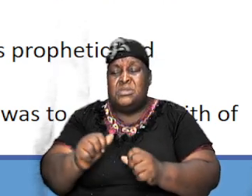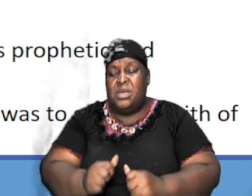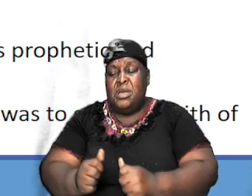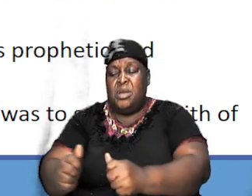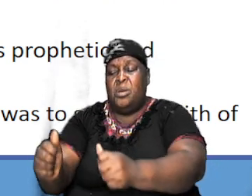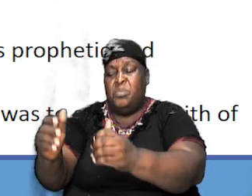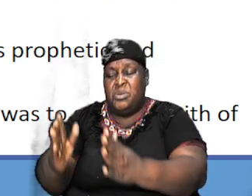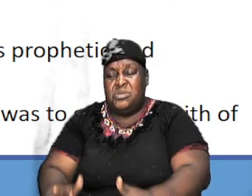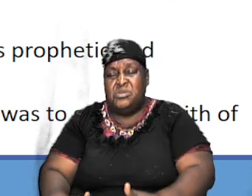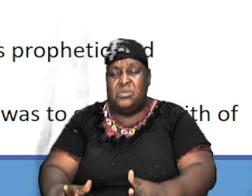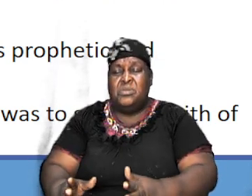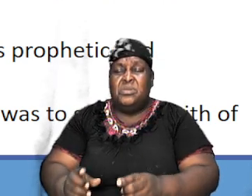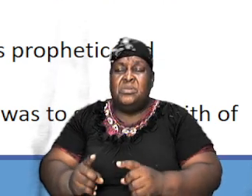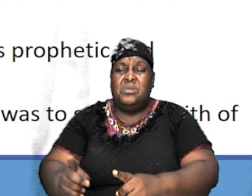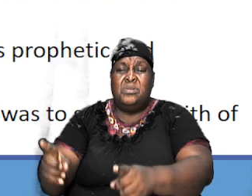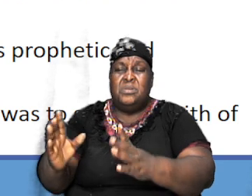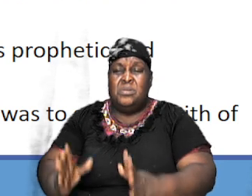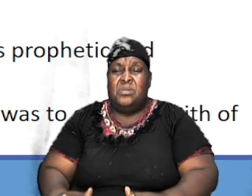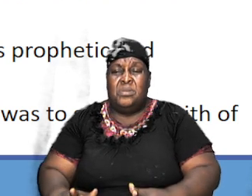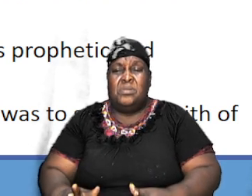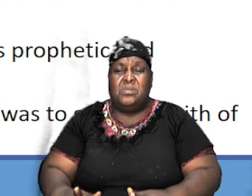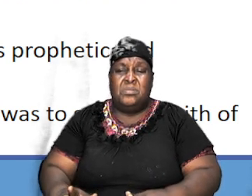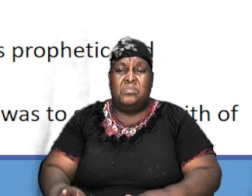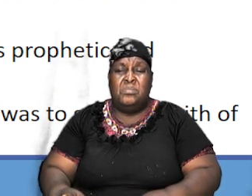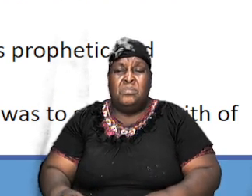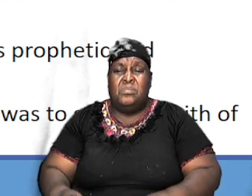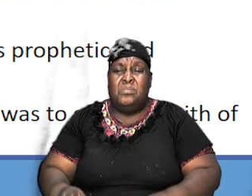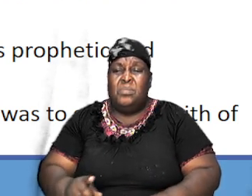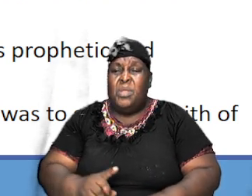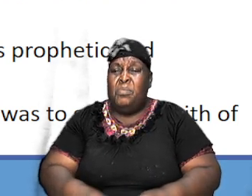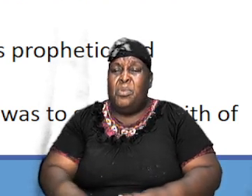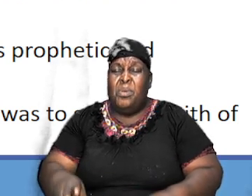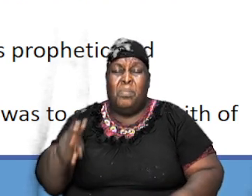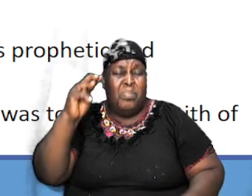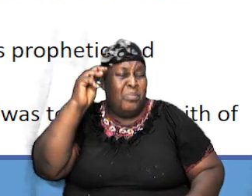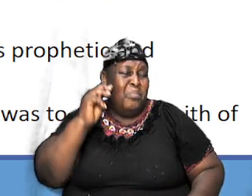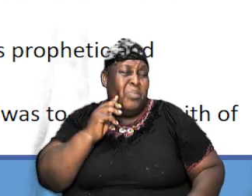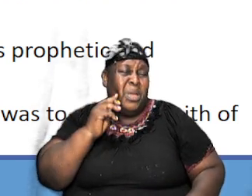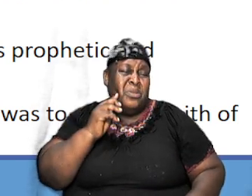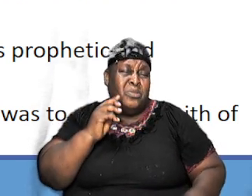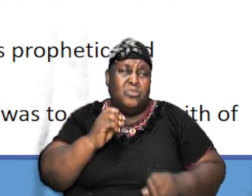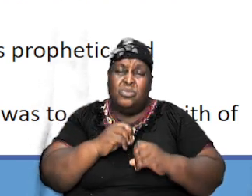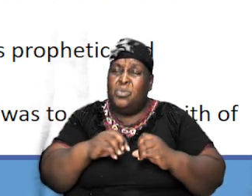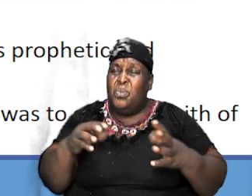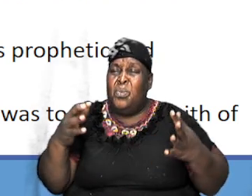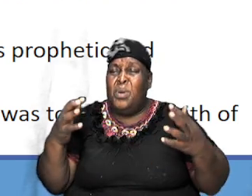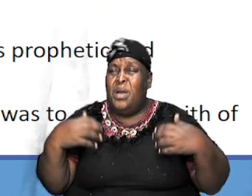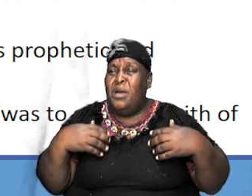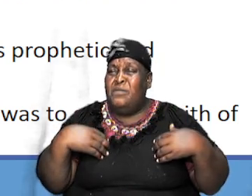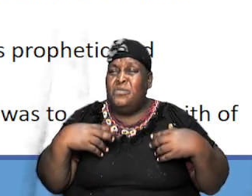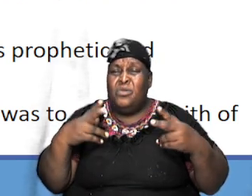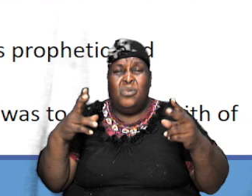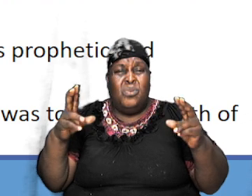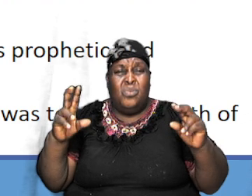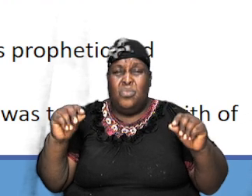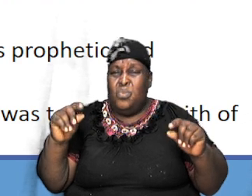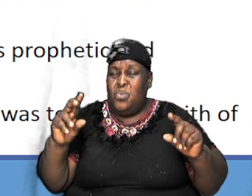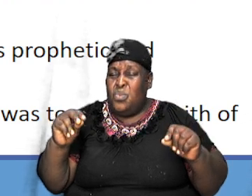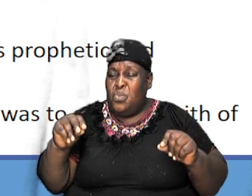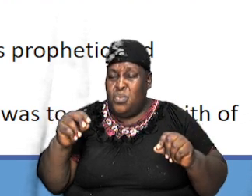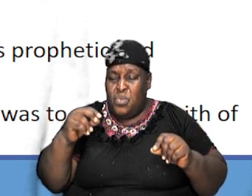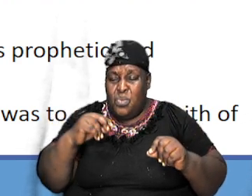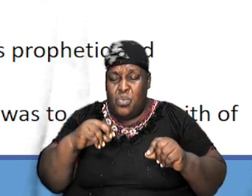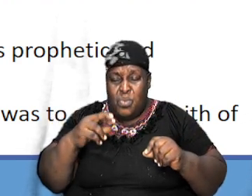what Matthew did, you don't have any record of it. You know, this book that he wrote is probably the only thing we